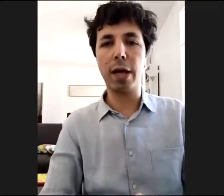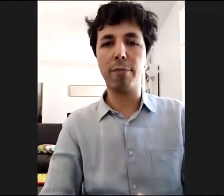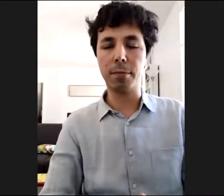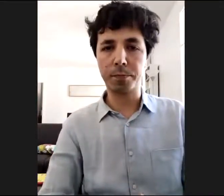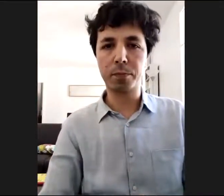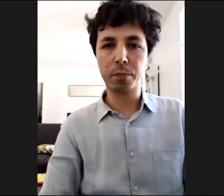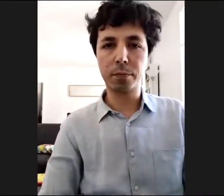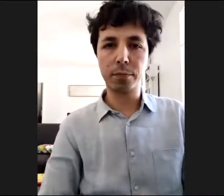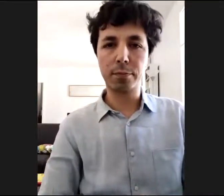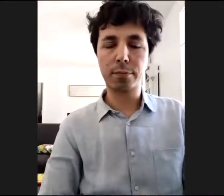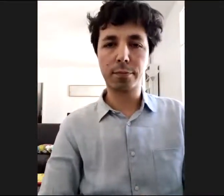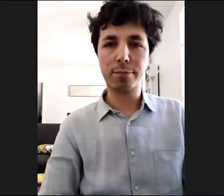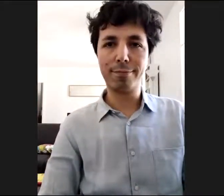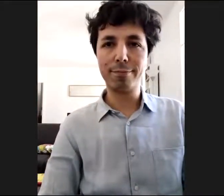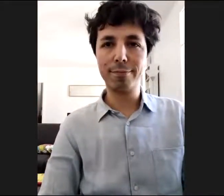the country level.